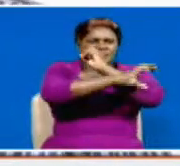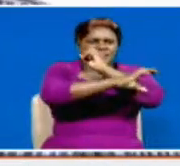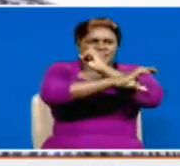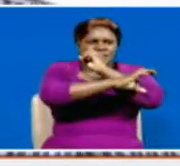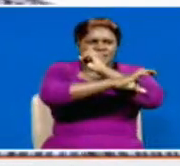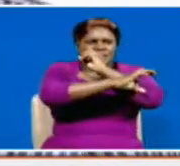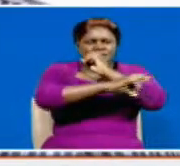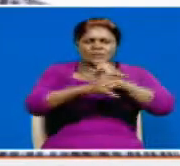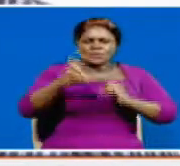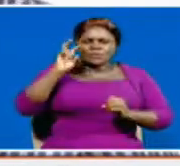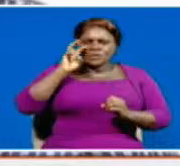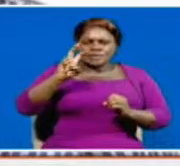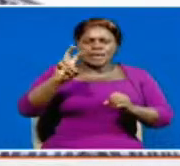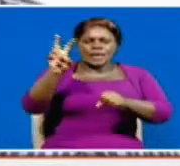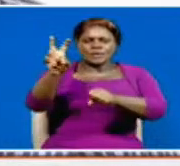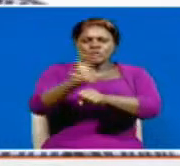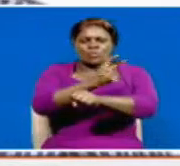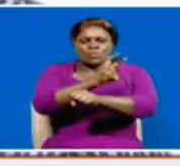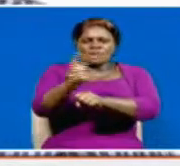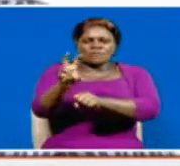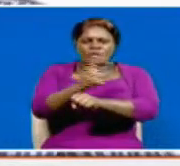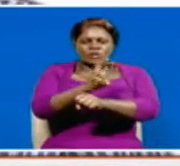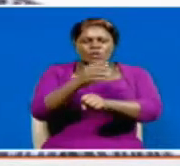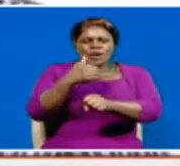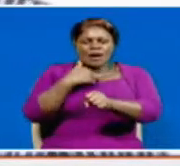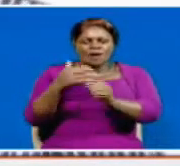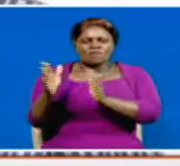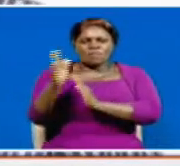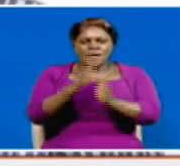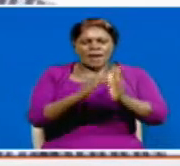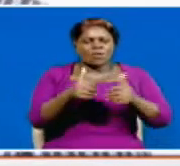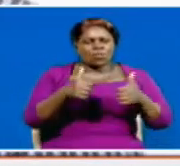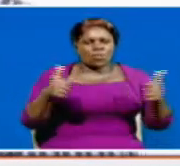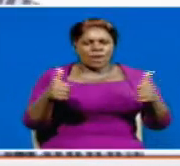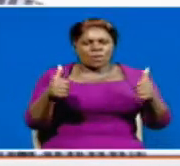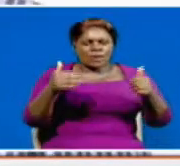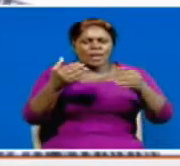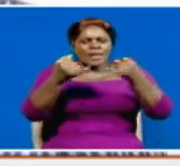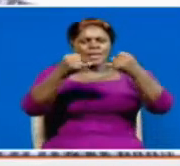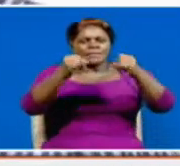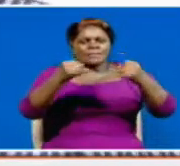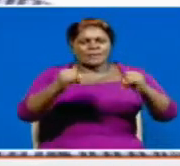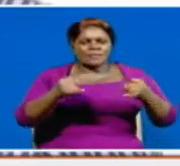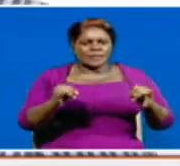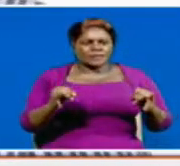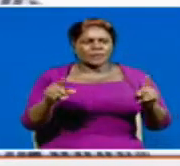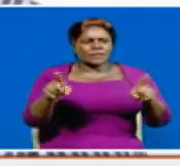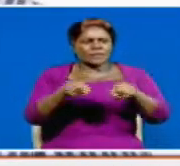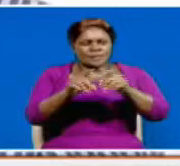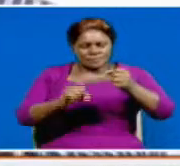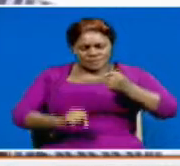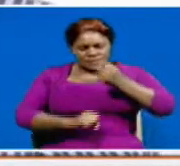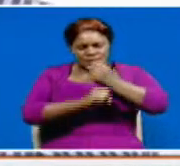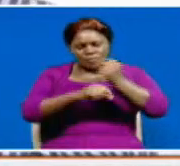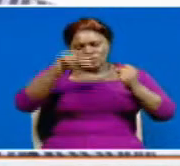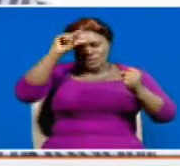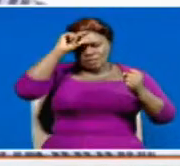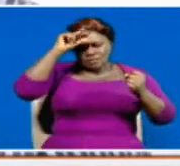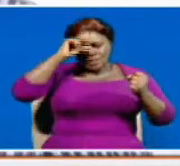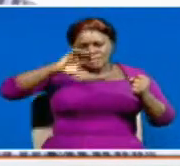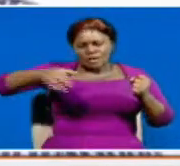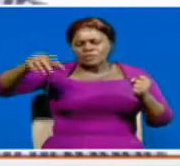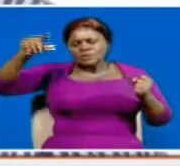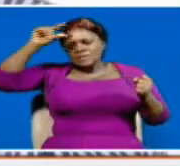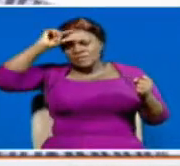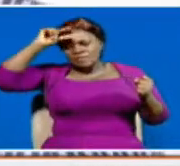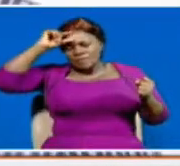Bukatet to see the supervision and to put mechanism in place of implementation. And with the support of government and county